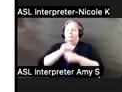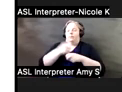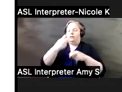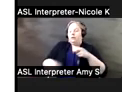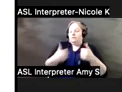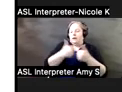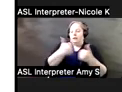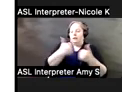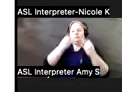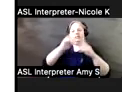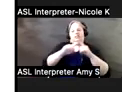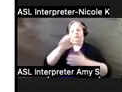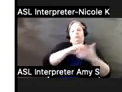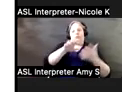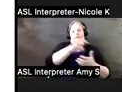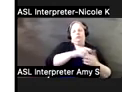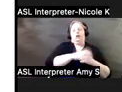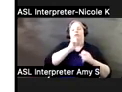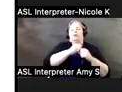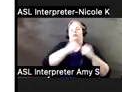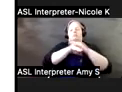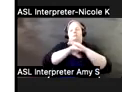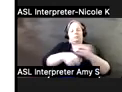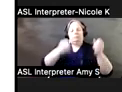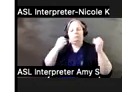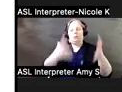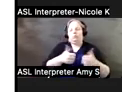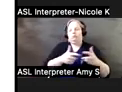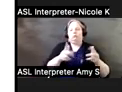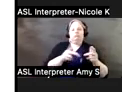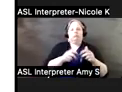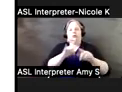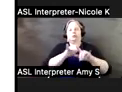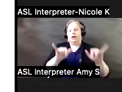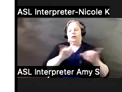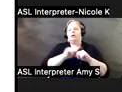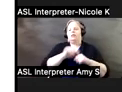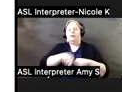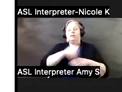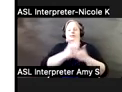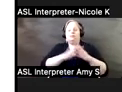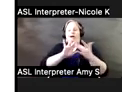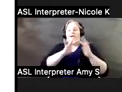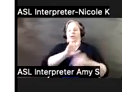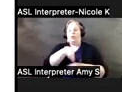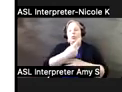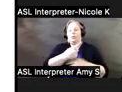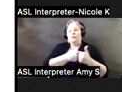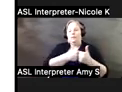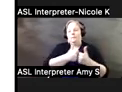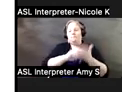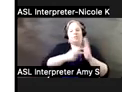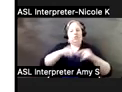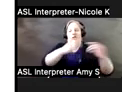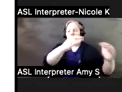of different combinations. So they're able to access multiple buttons at the same time. And then online-only games. Because online-only games, you can't adjust the difficulty level because you're playing with